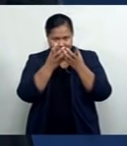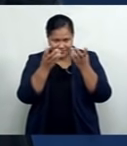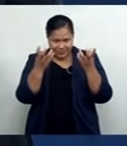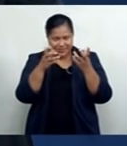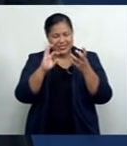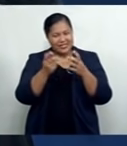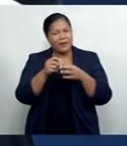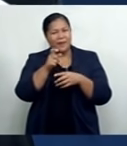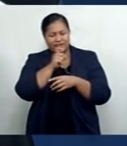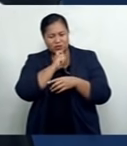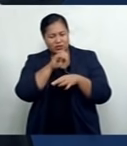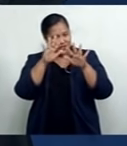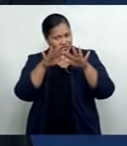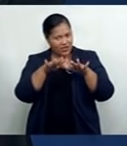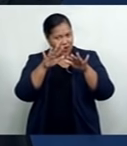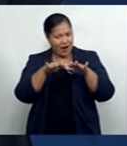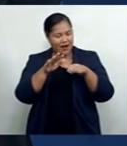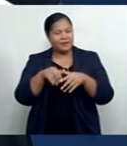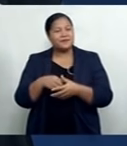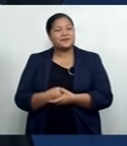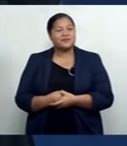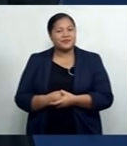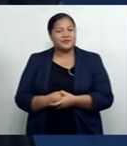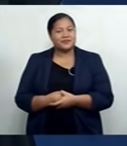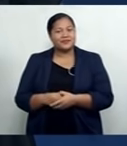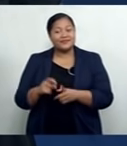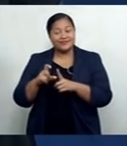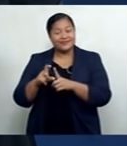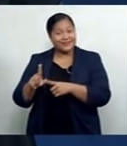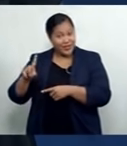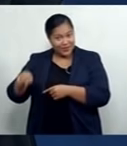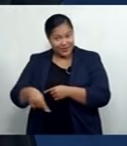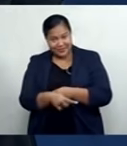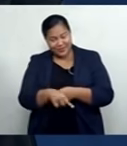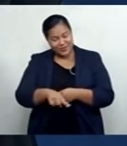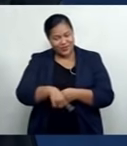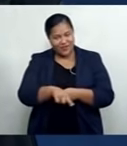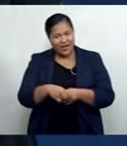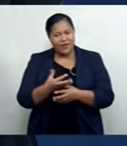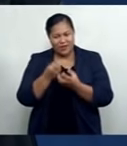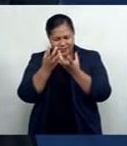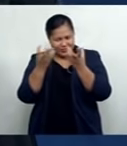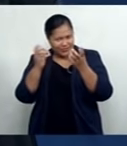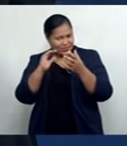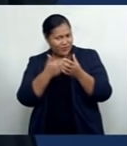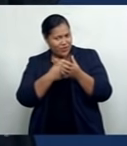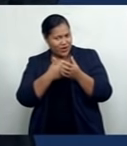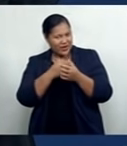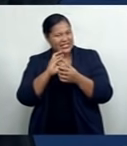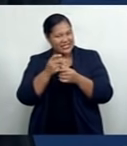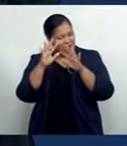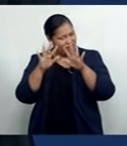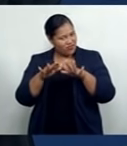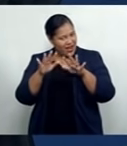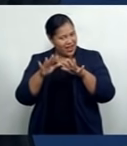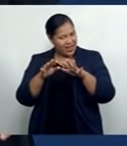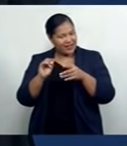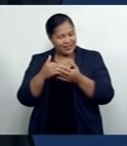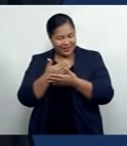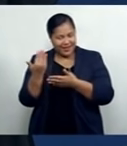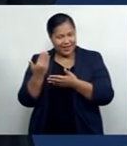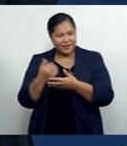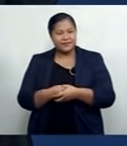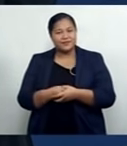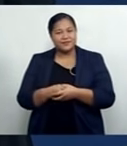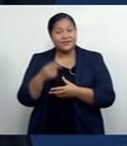with afternoon and evening showers. Eastwards from Peck Harbour to Suva, cloudy morning with occasional rain during the day.